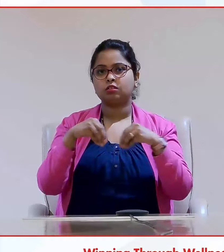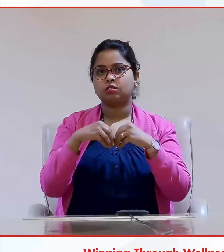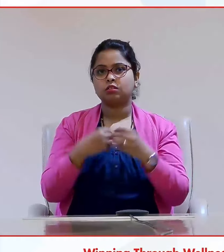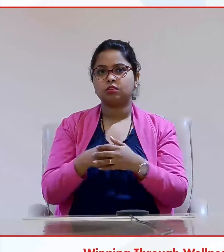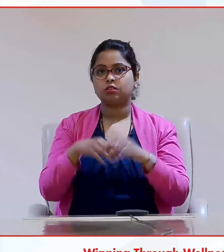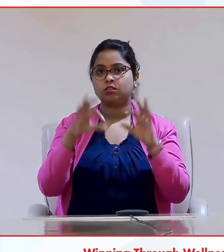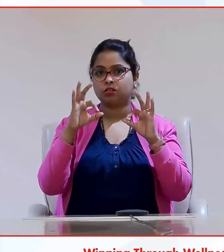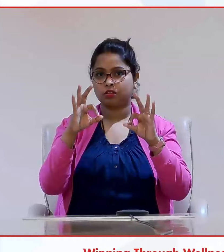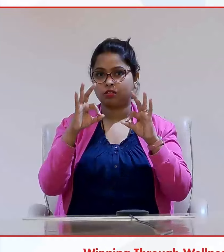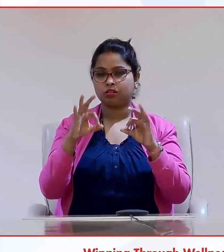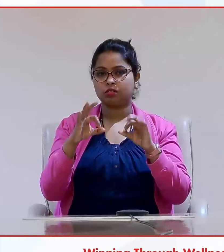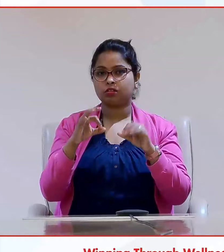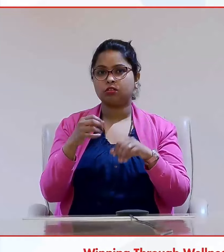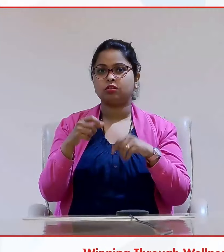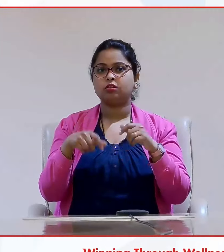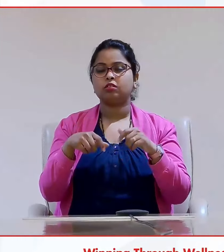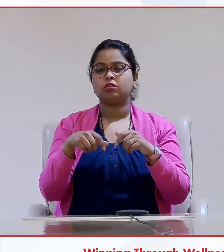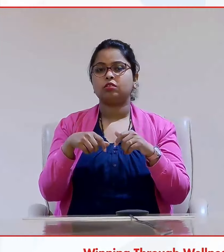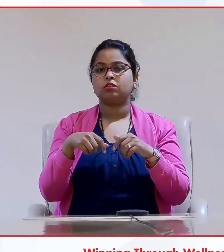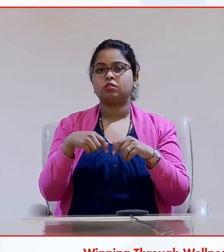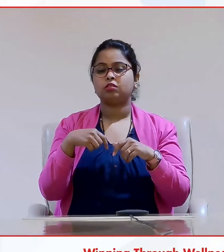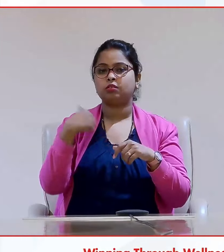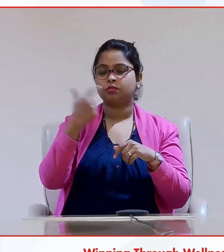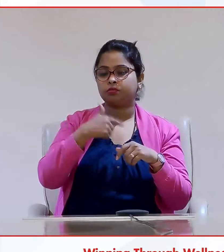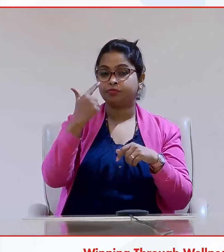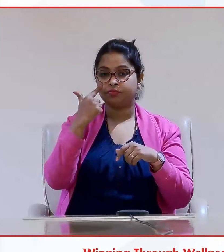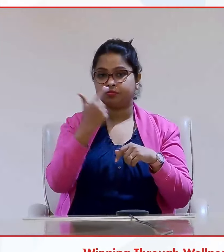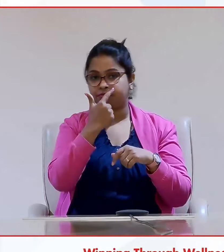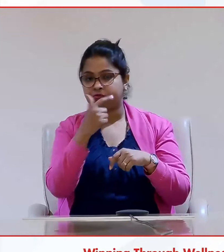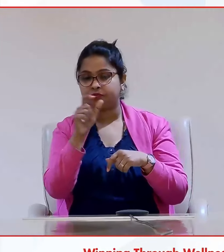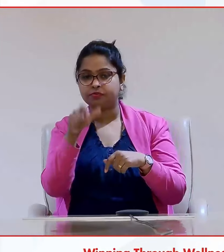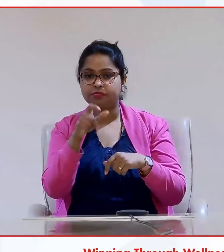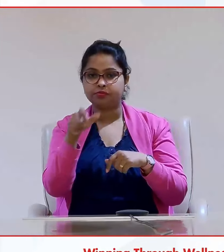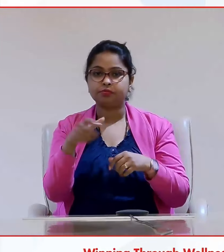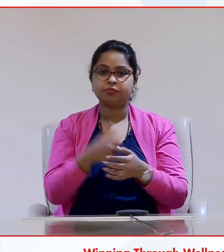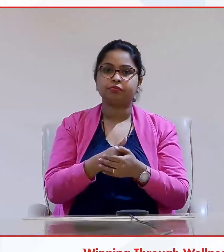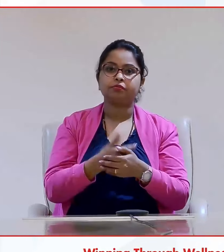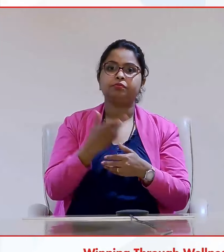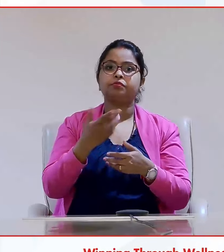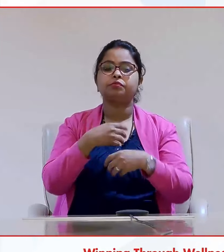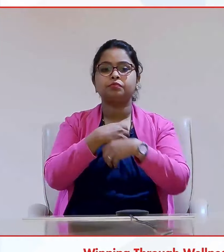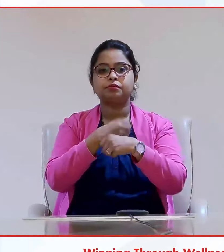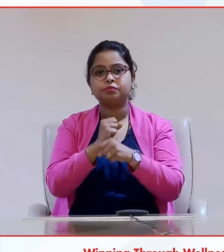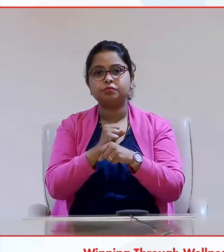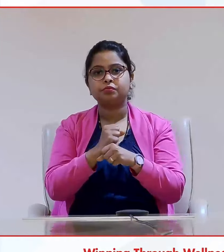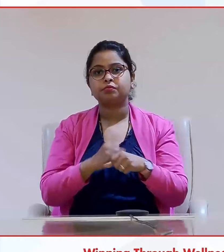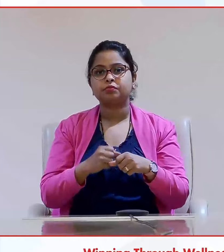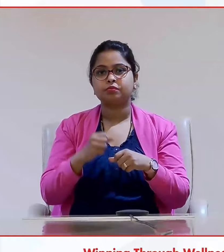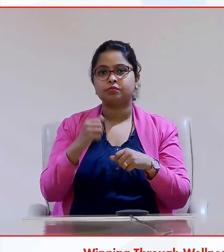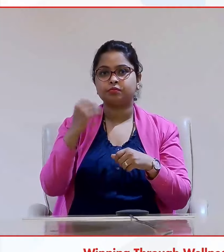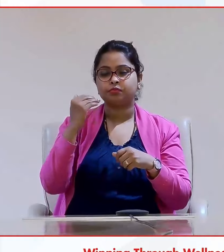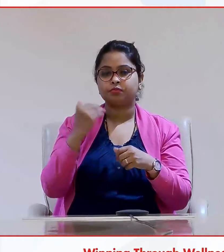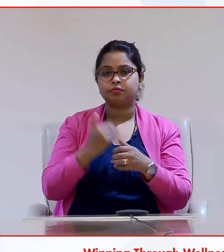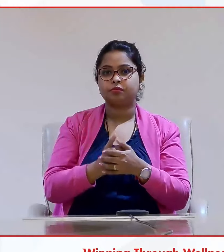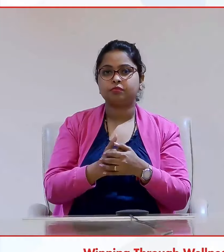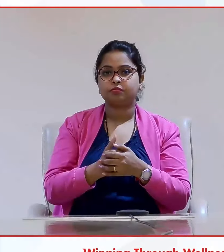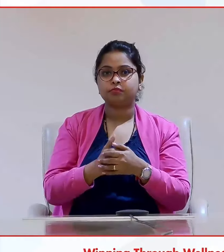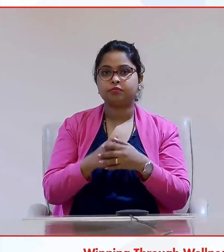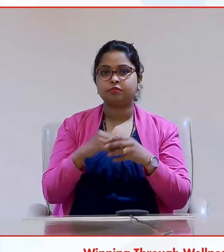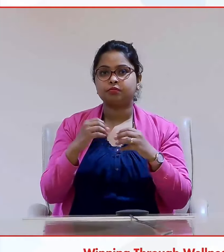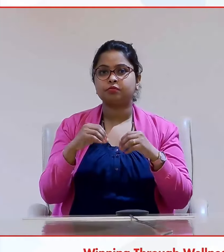great employees who themselves are visually challenged, but they have made it like an inspirational, it's